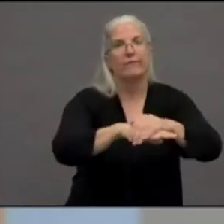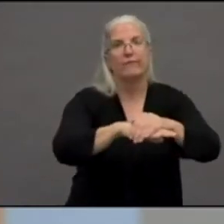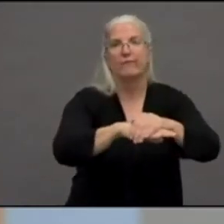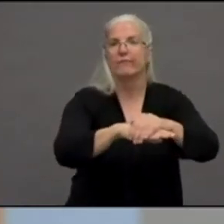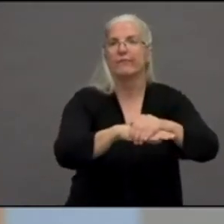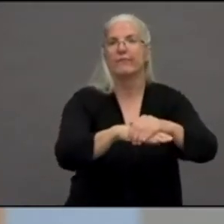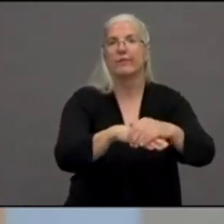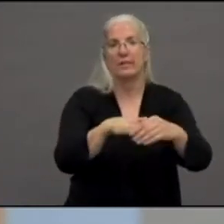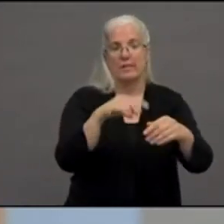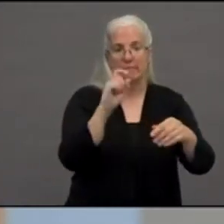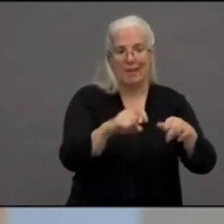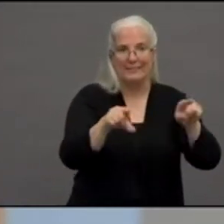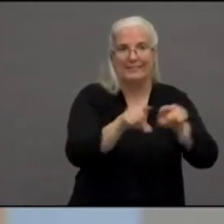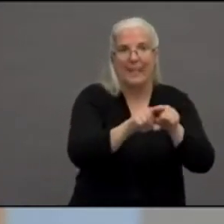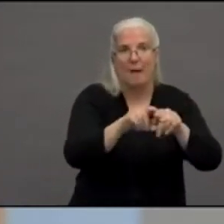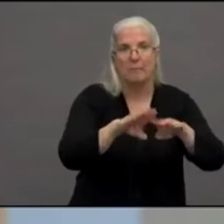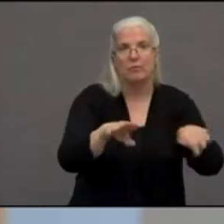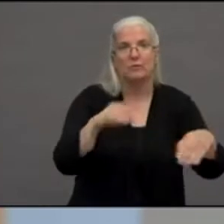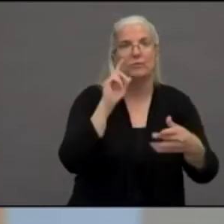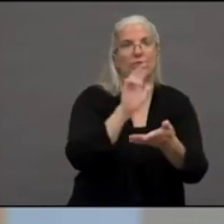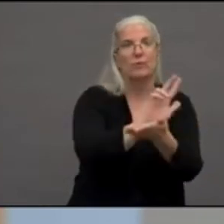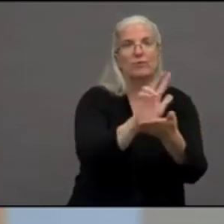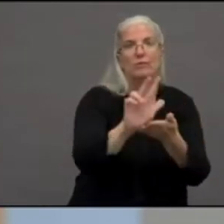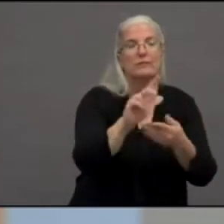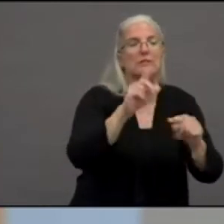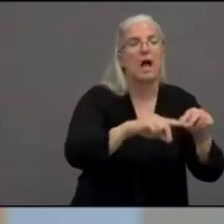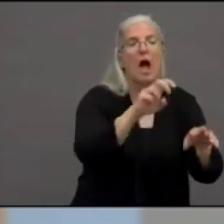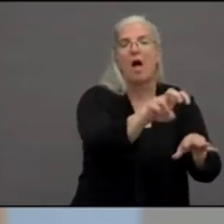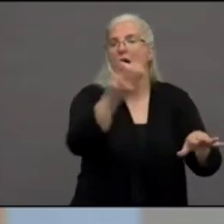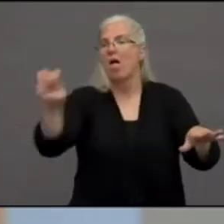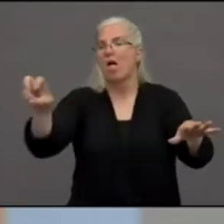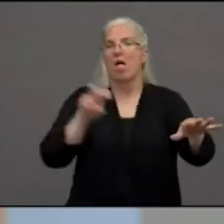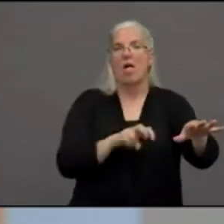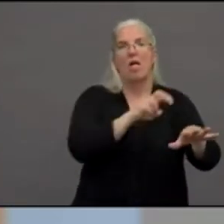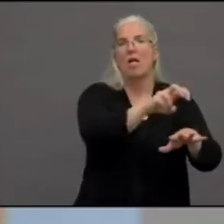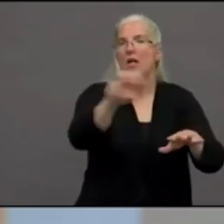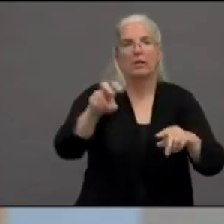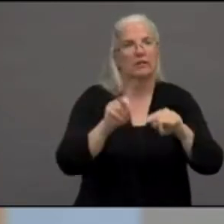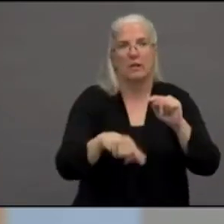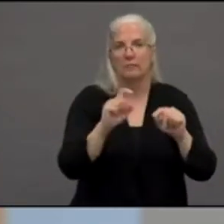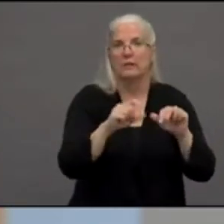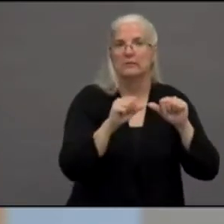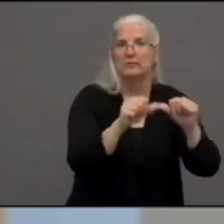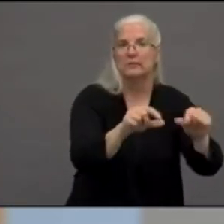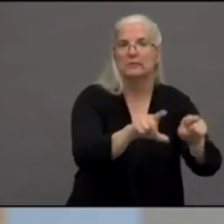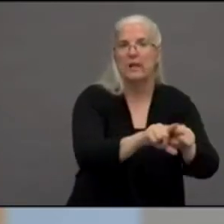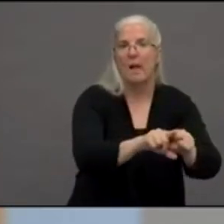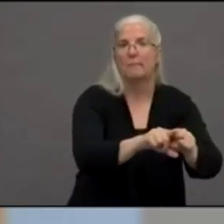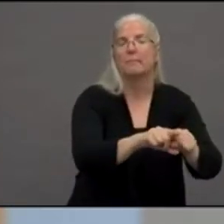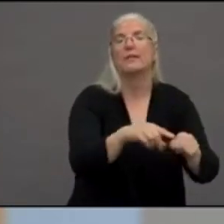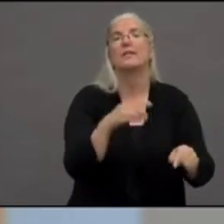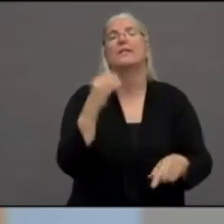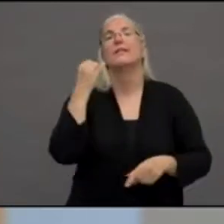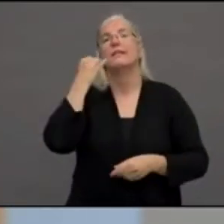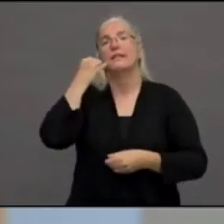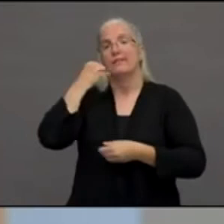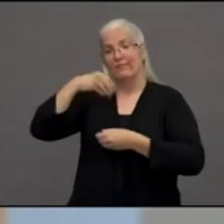time before they move on to another group. Indoor camps are still allowed, but with the